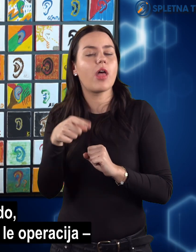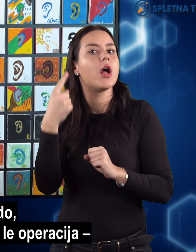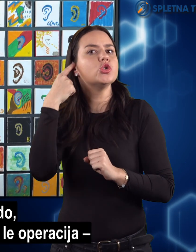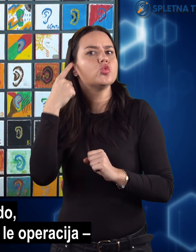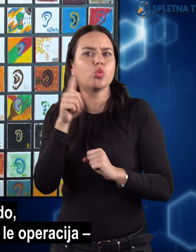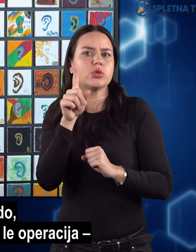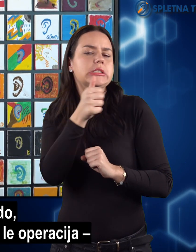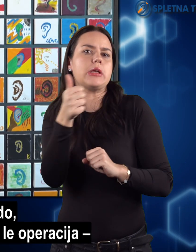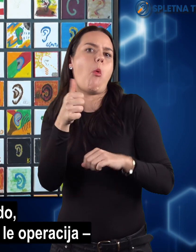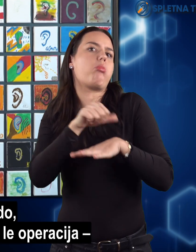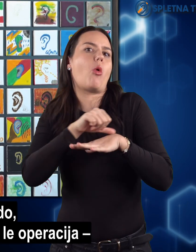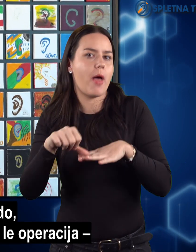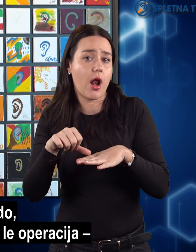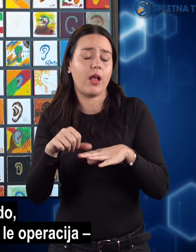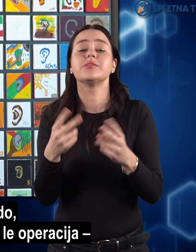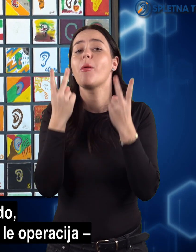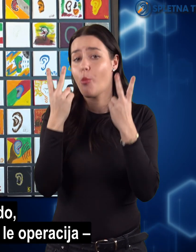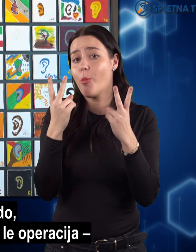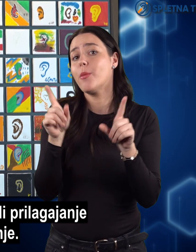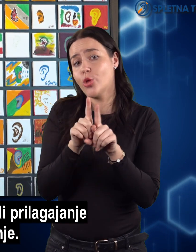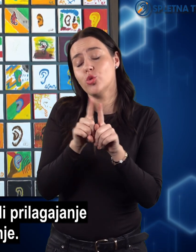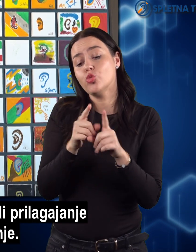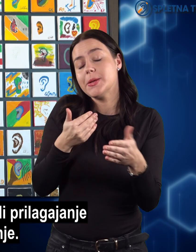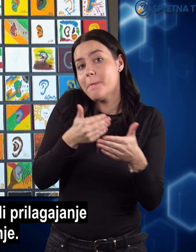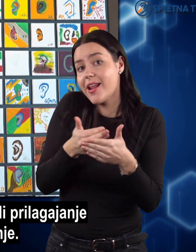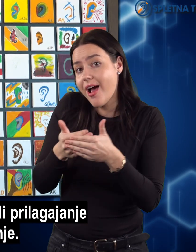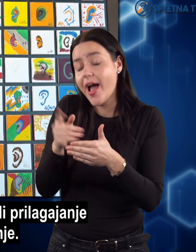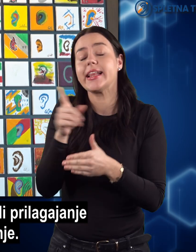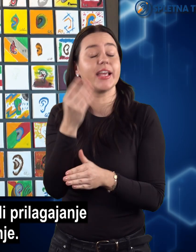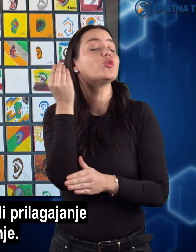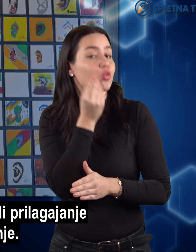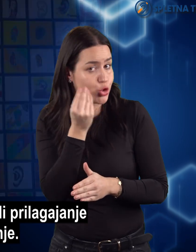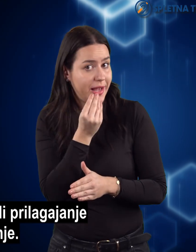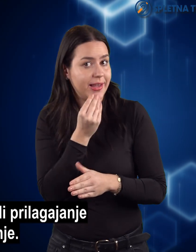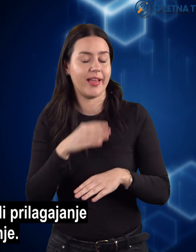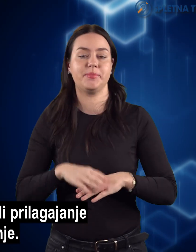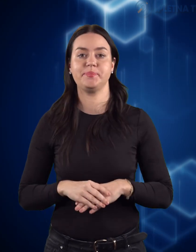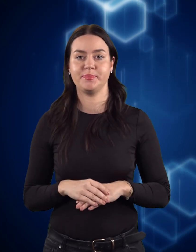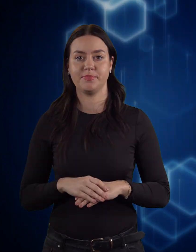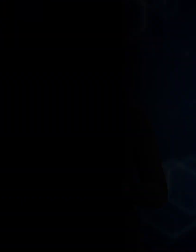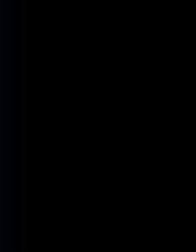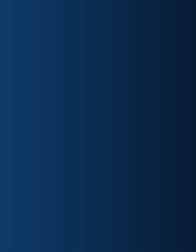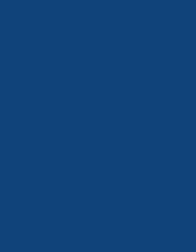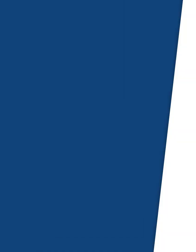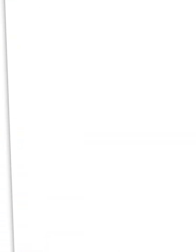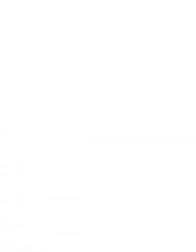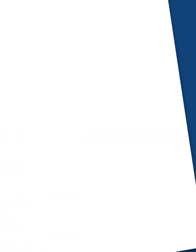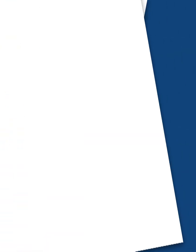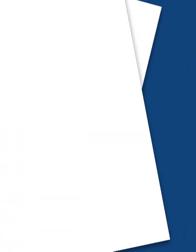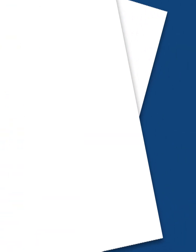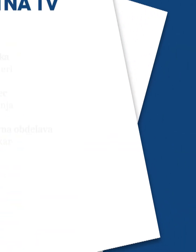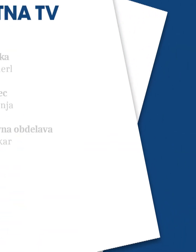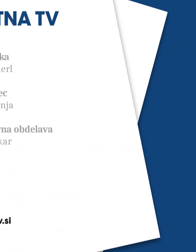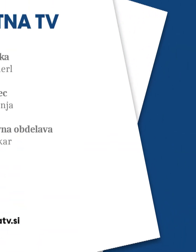Saj vedo, da je sluh več kot le operacija. Pomembno je tudi prilagajanje in učenje.